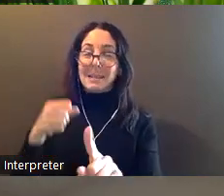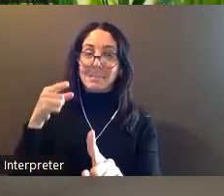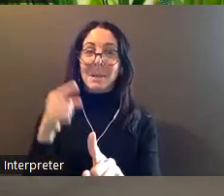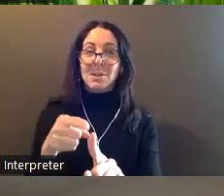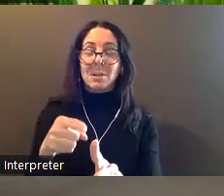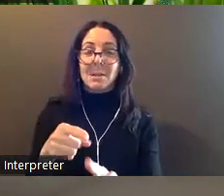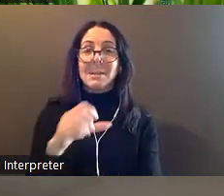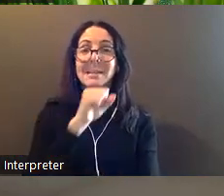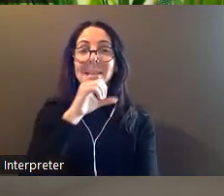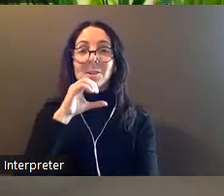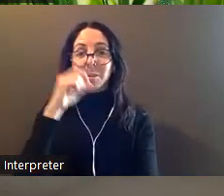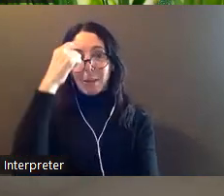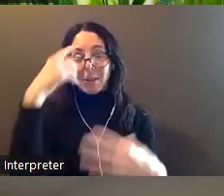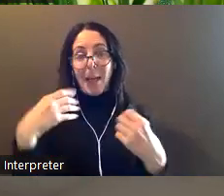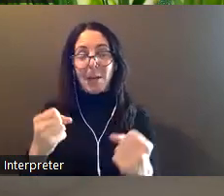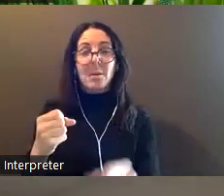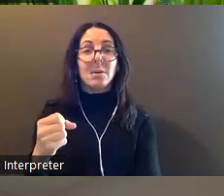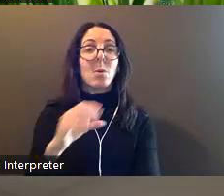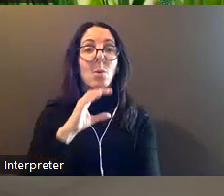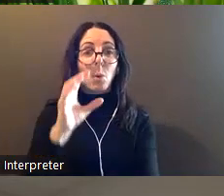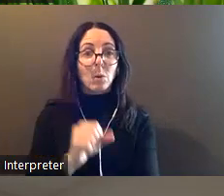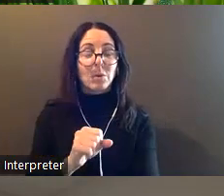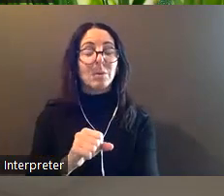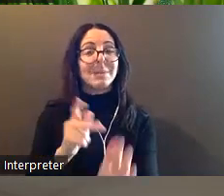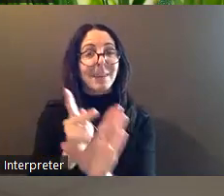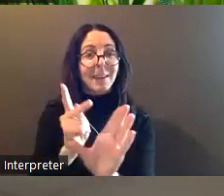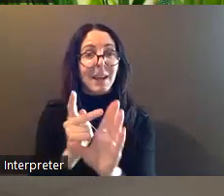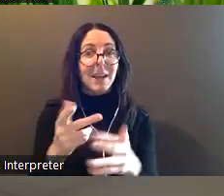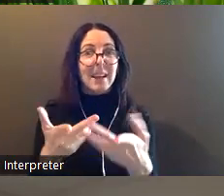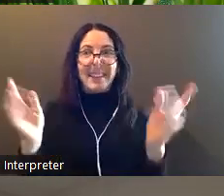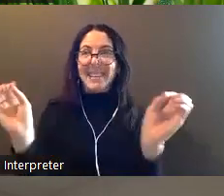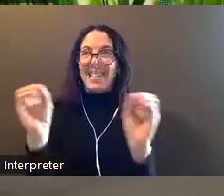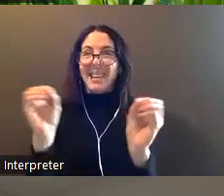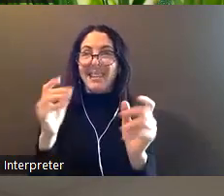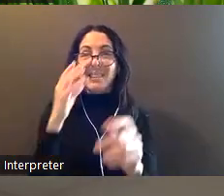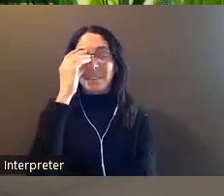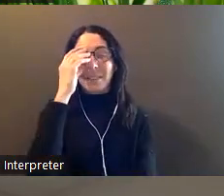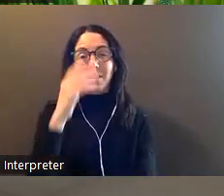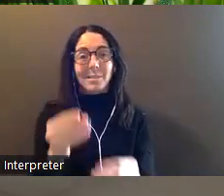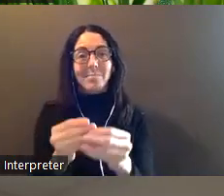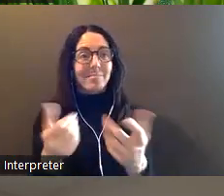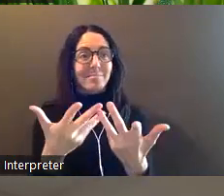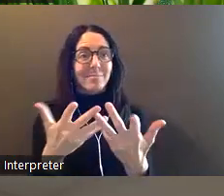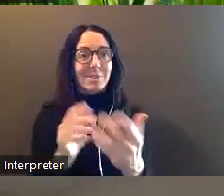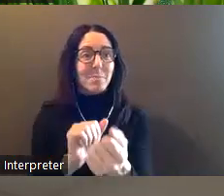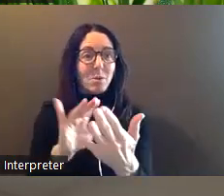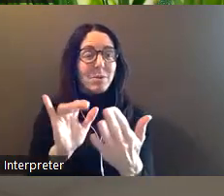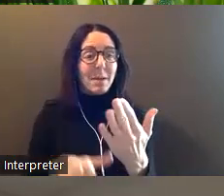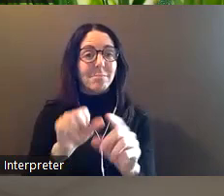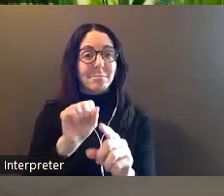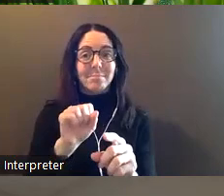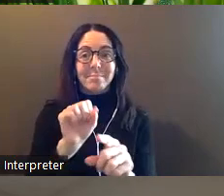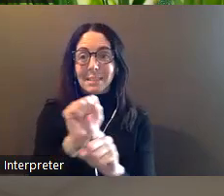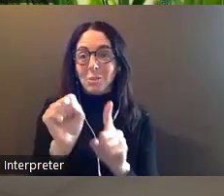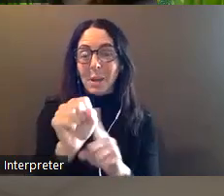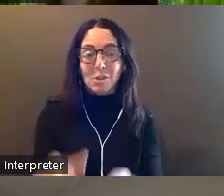mental health or geriatric psychiatry outreach teams to address elder abuse, given the specialized nature of their work and